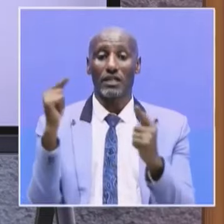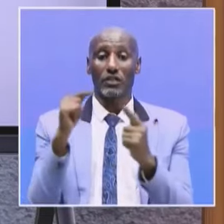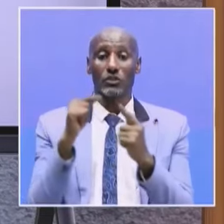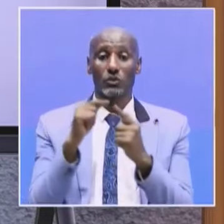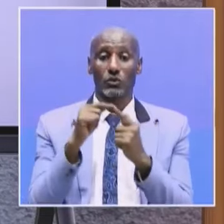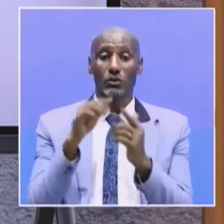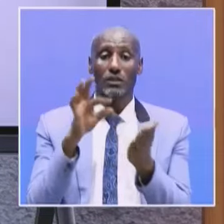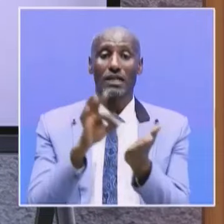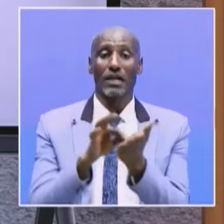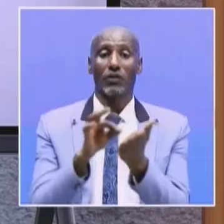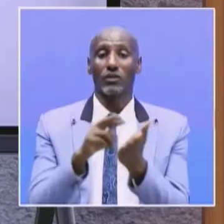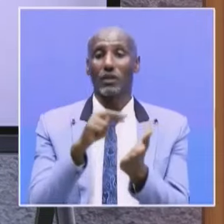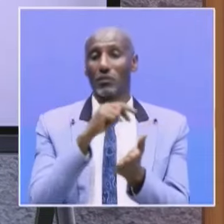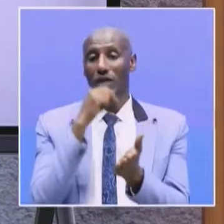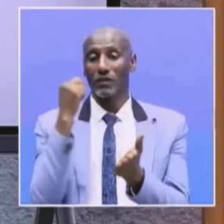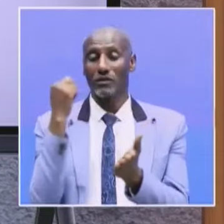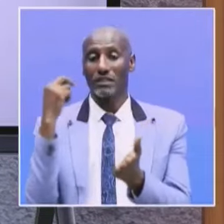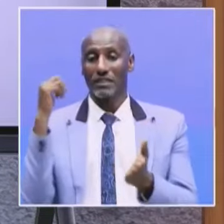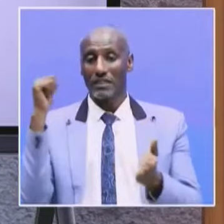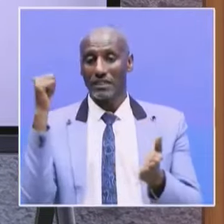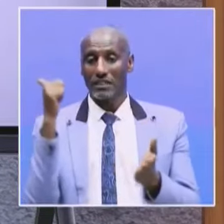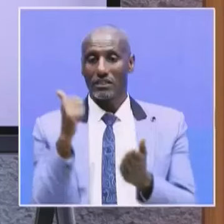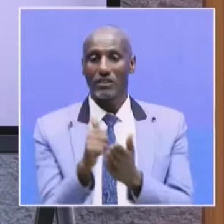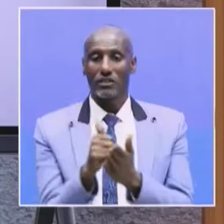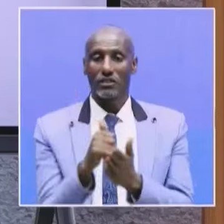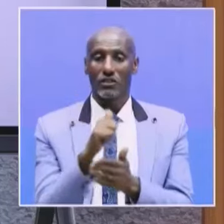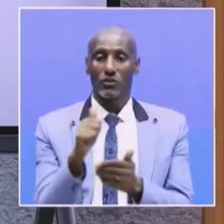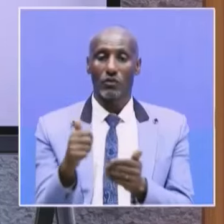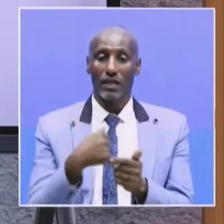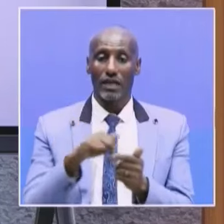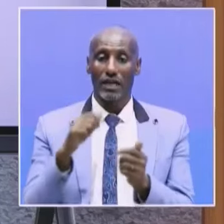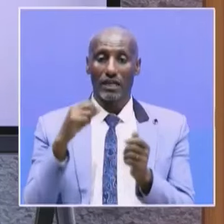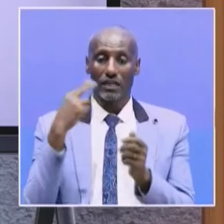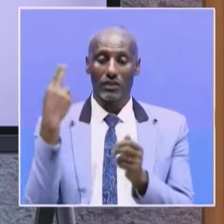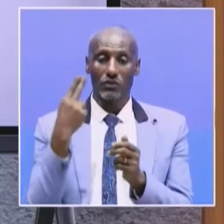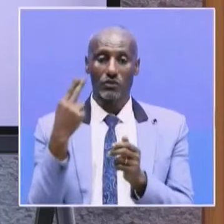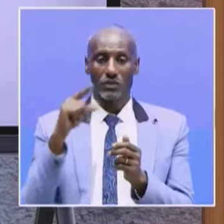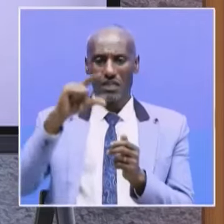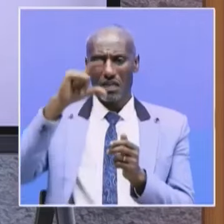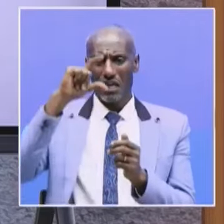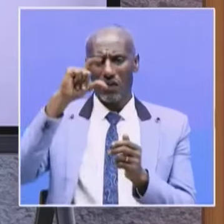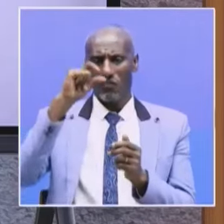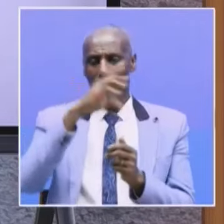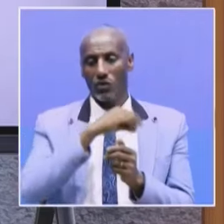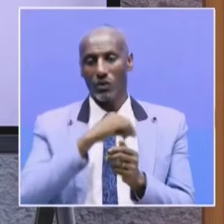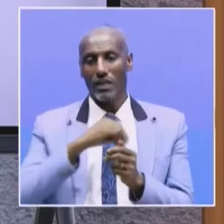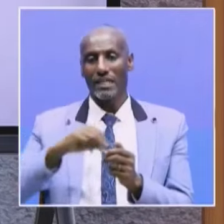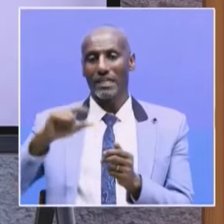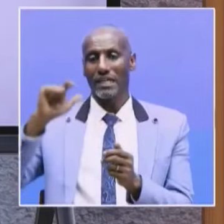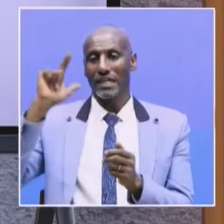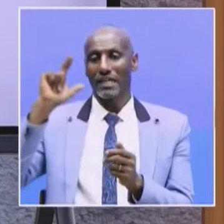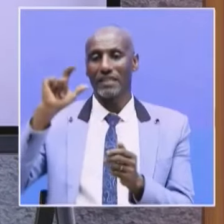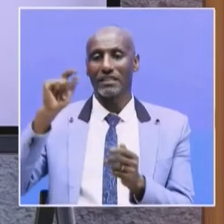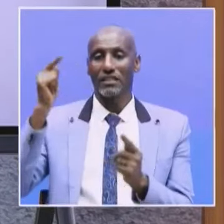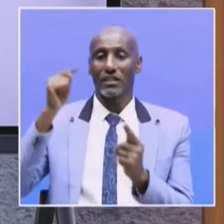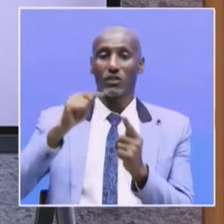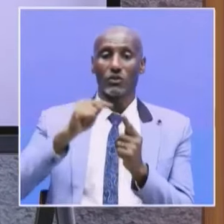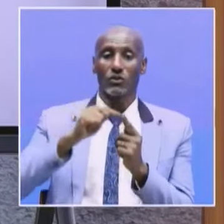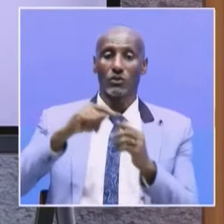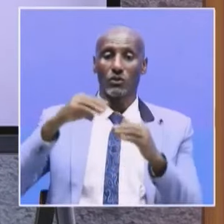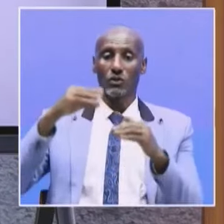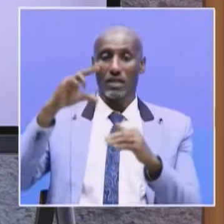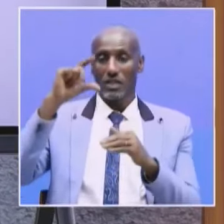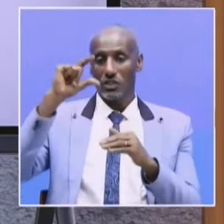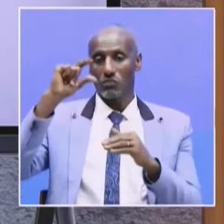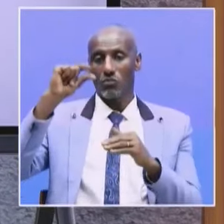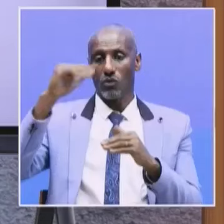countable nouns. And also we can use a few and a little, both of them, to small amount of. When we